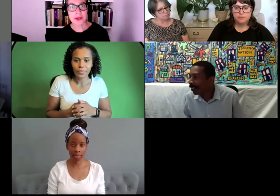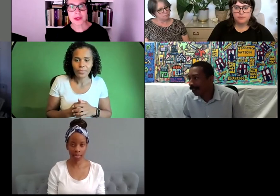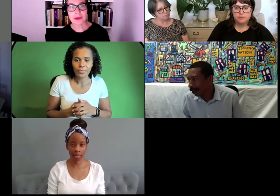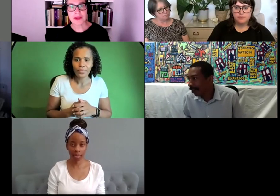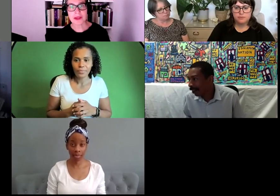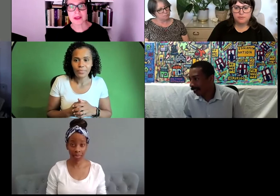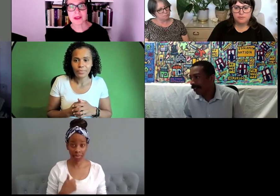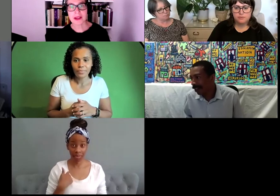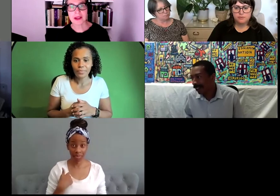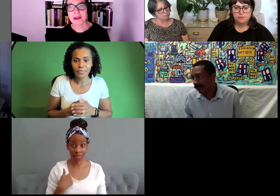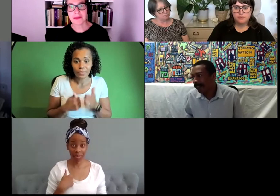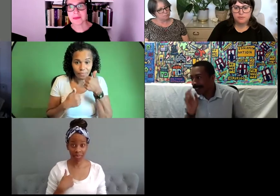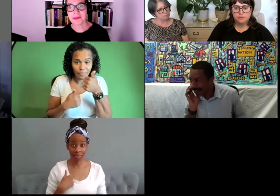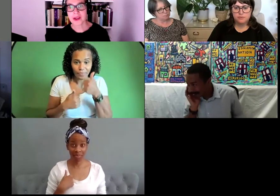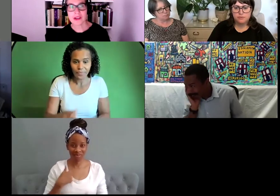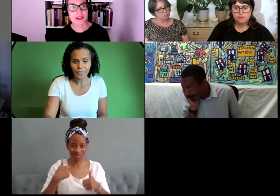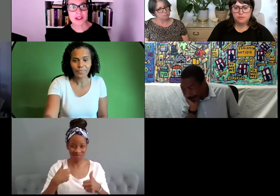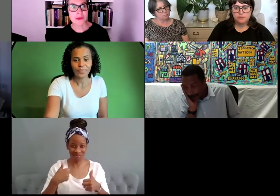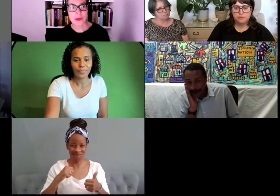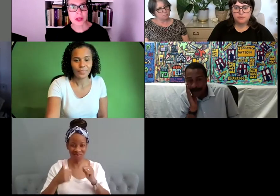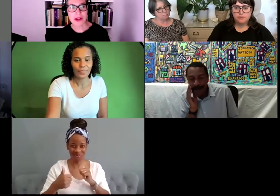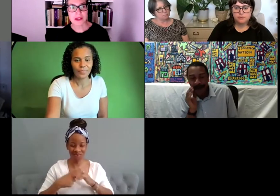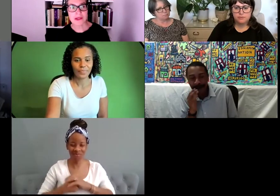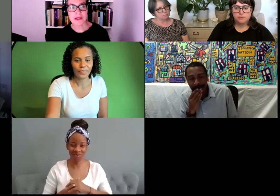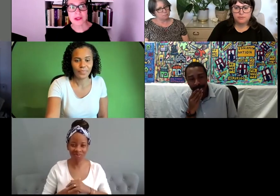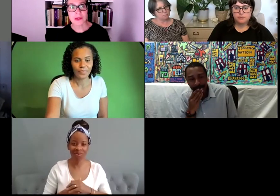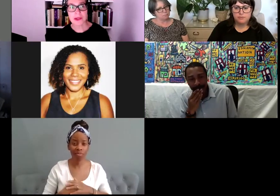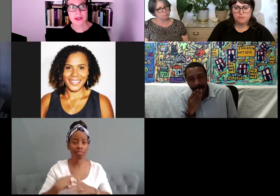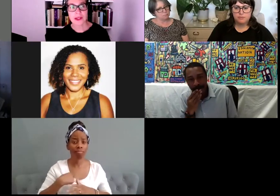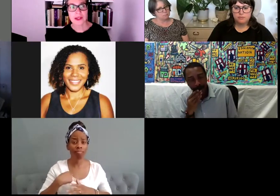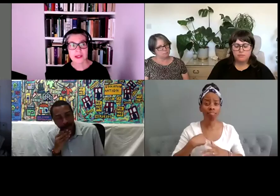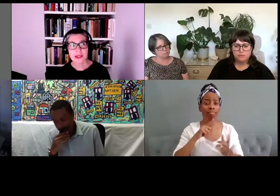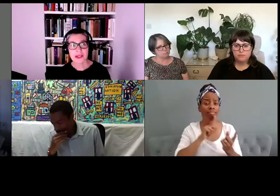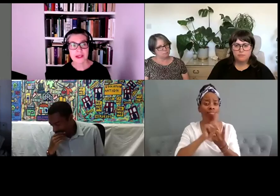through working with um artists of all kinds you know